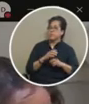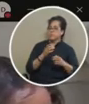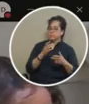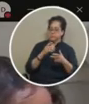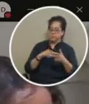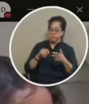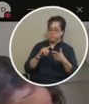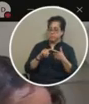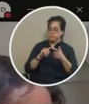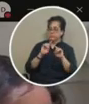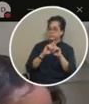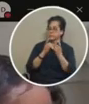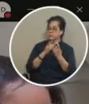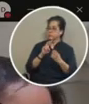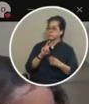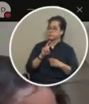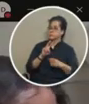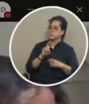Anello?